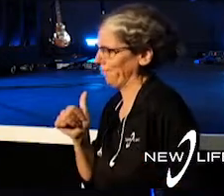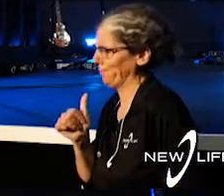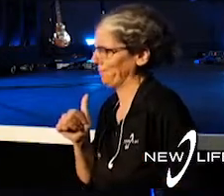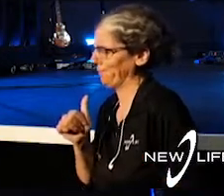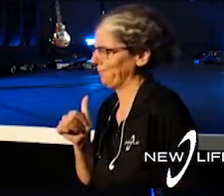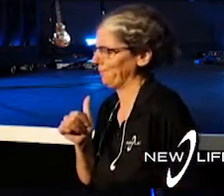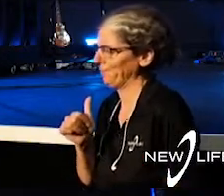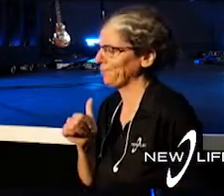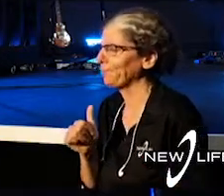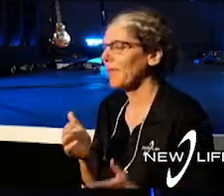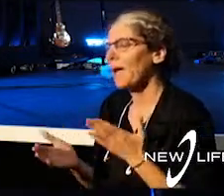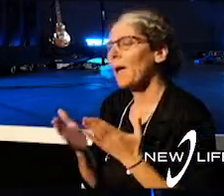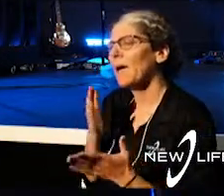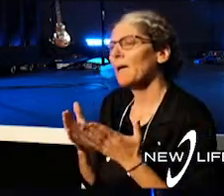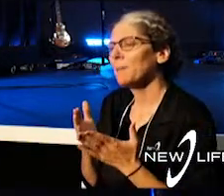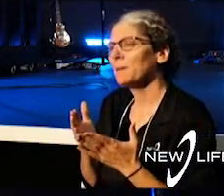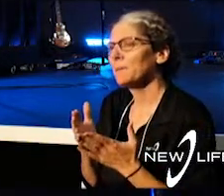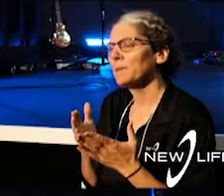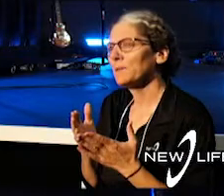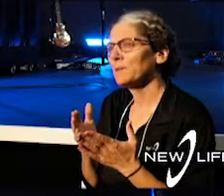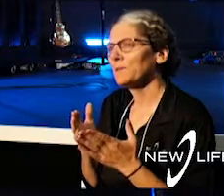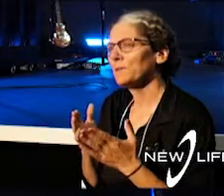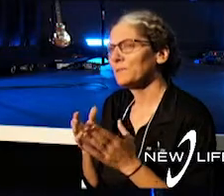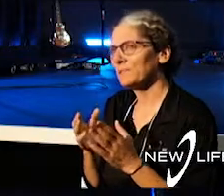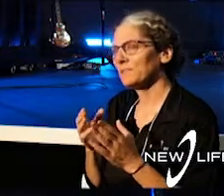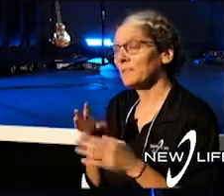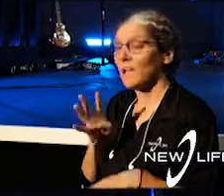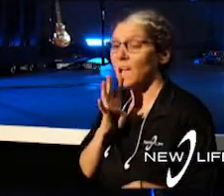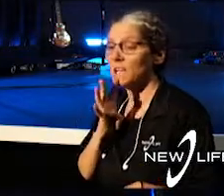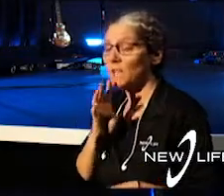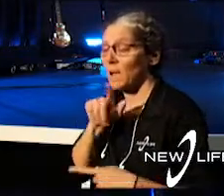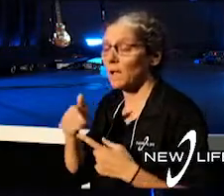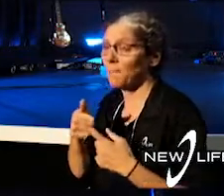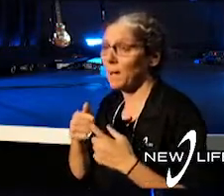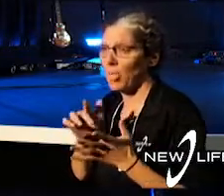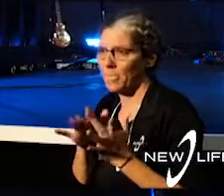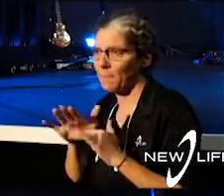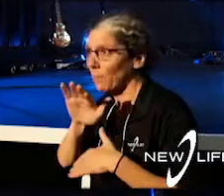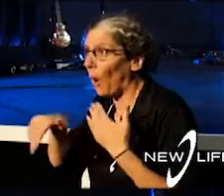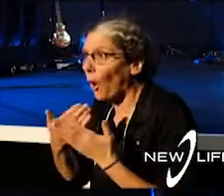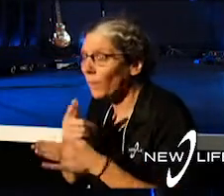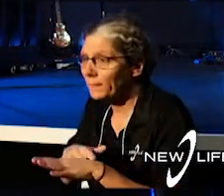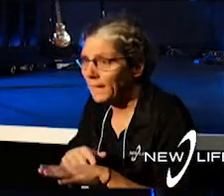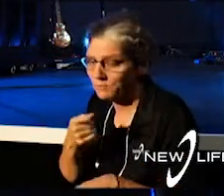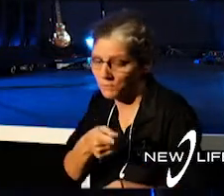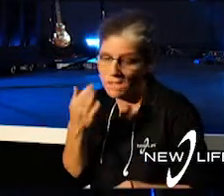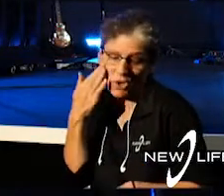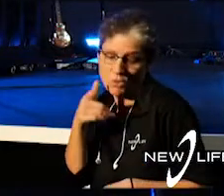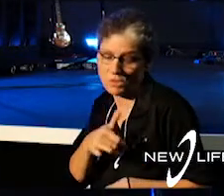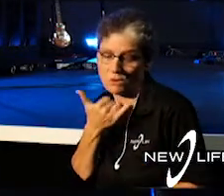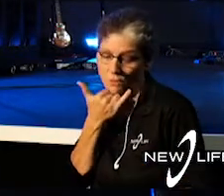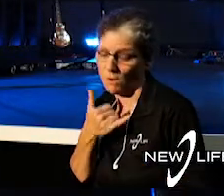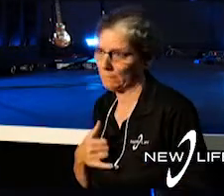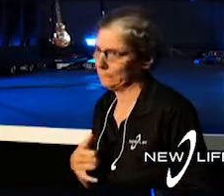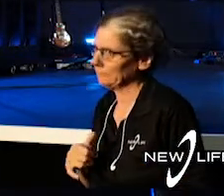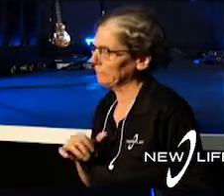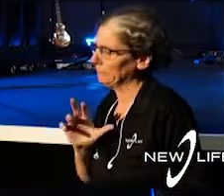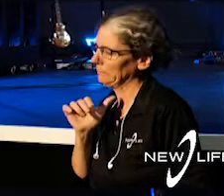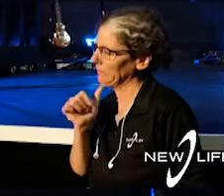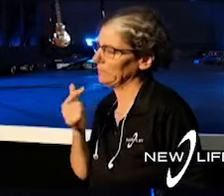you passive-aggressively tweet scripture so that people know that you're right and they're wrong." No.